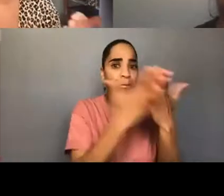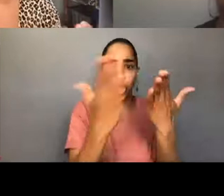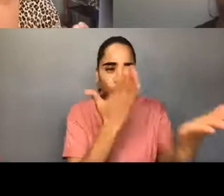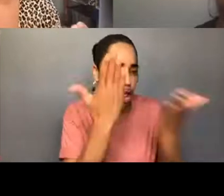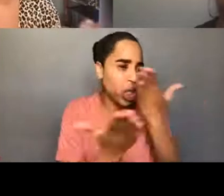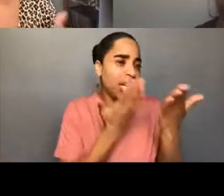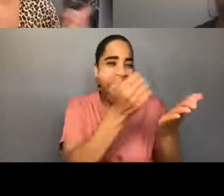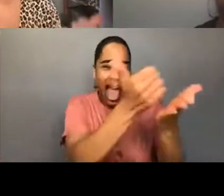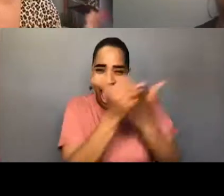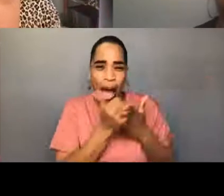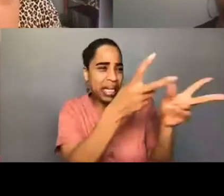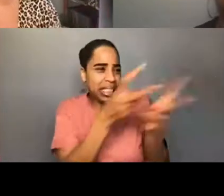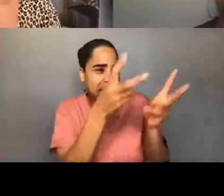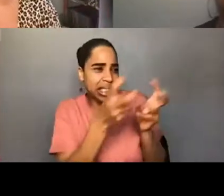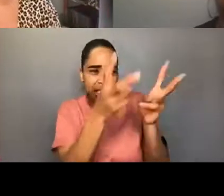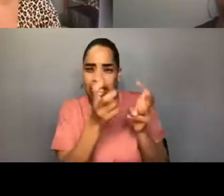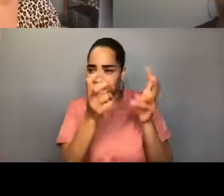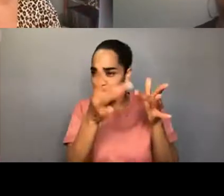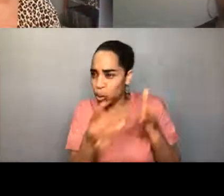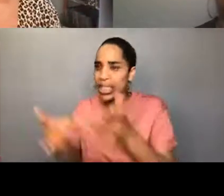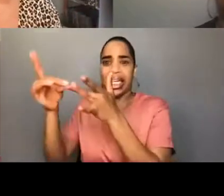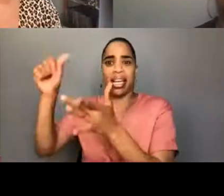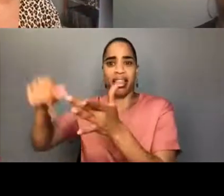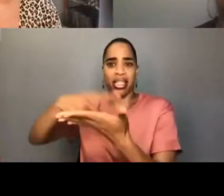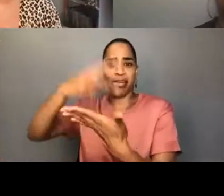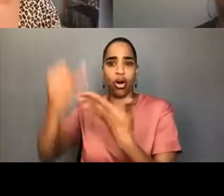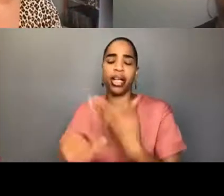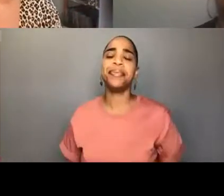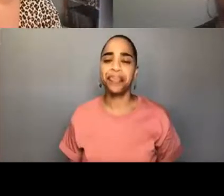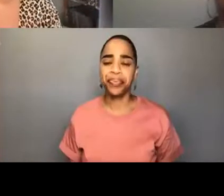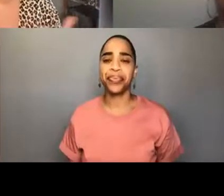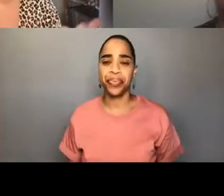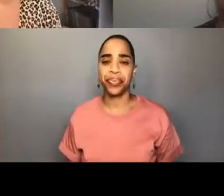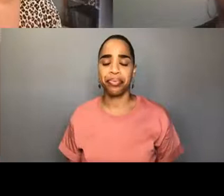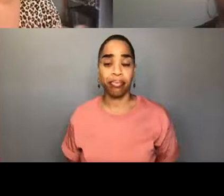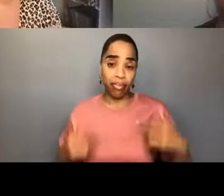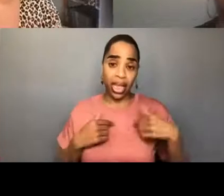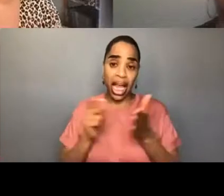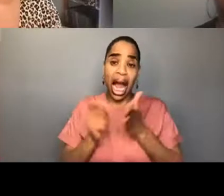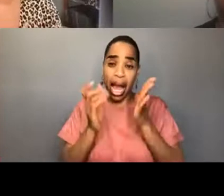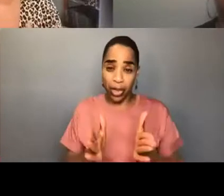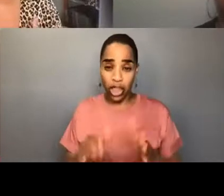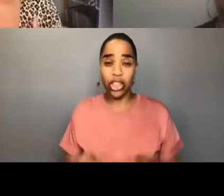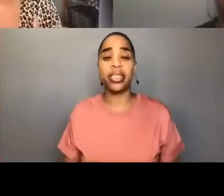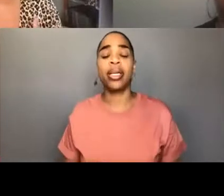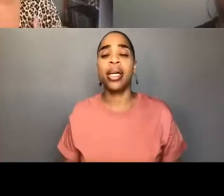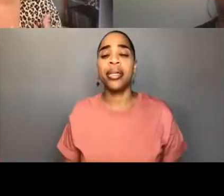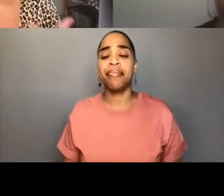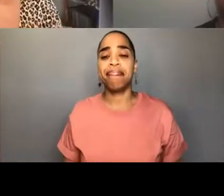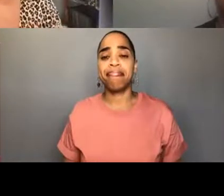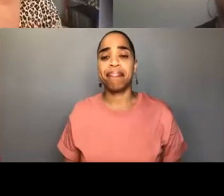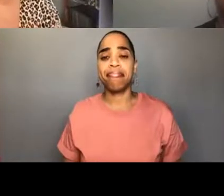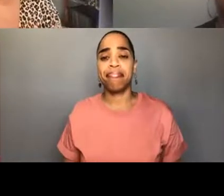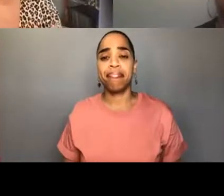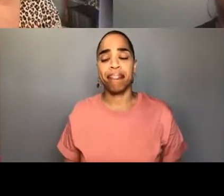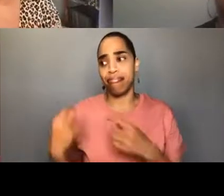really guide us in where we were going to go. As a journalist, so I'm a long form journalist, and for